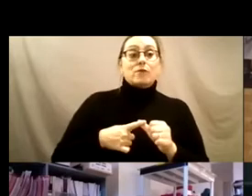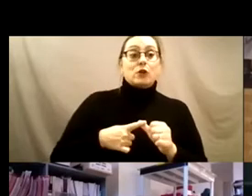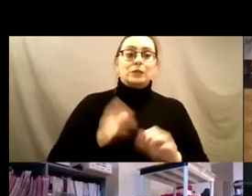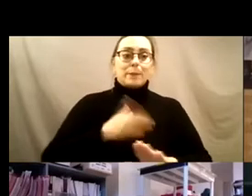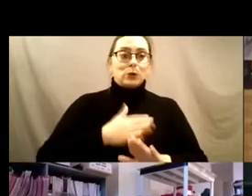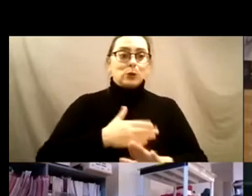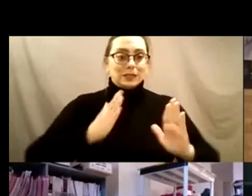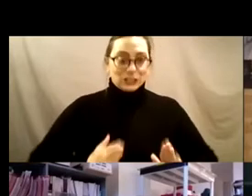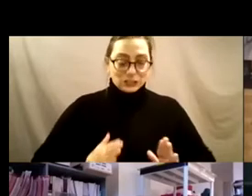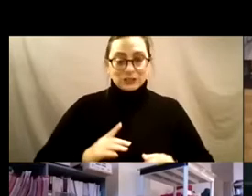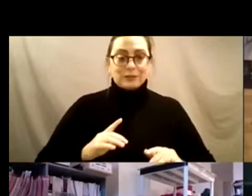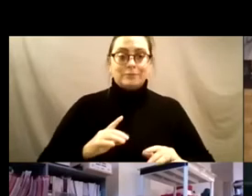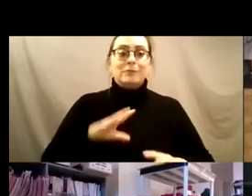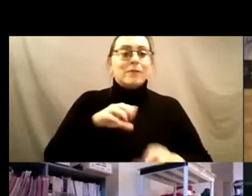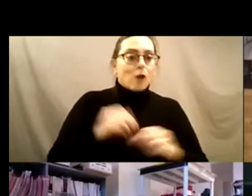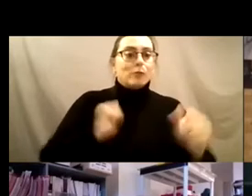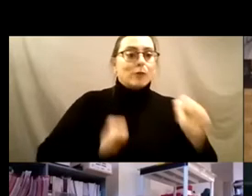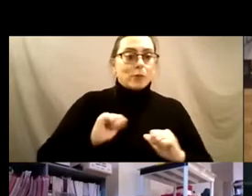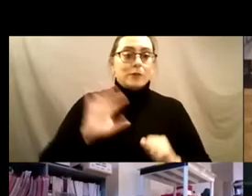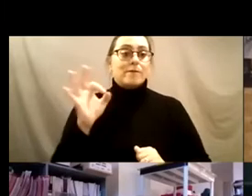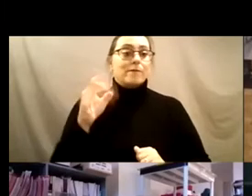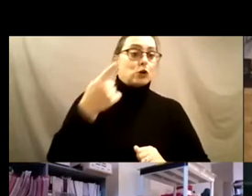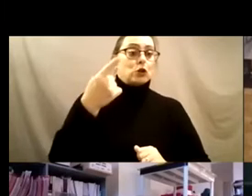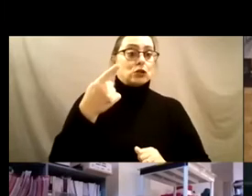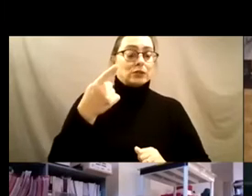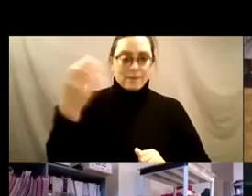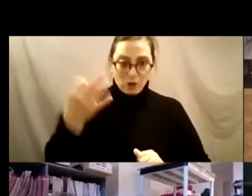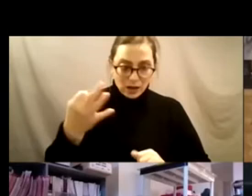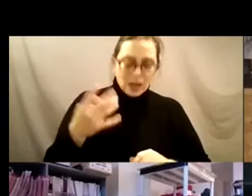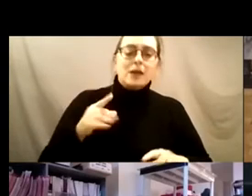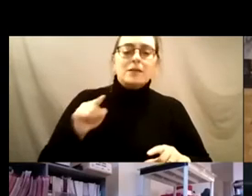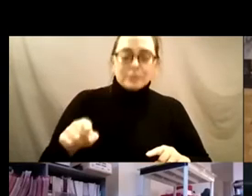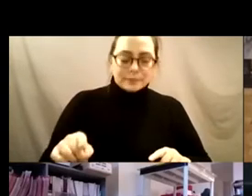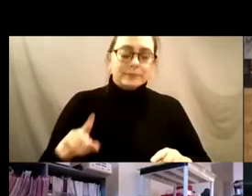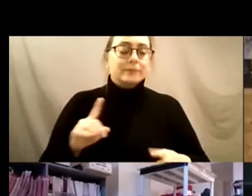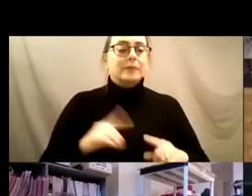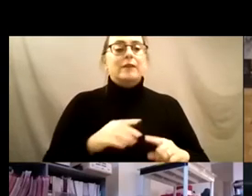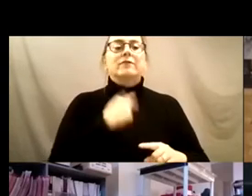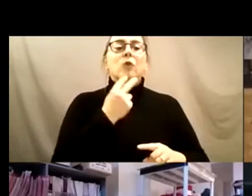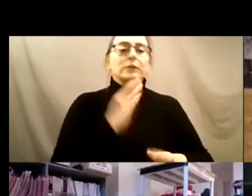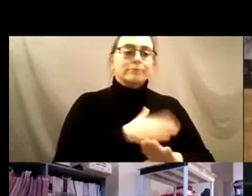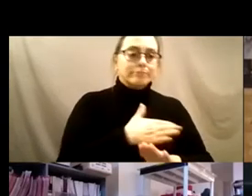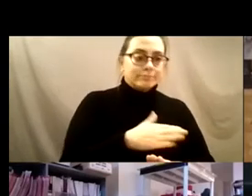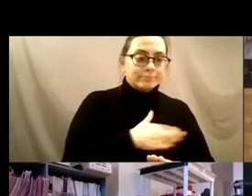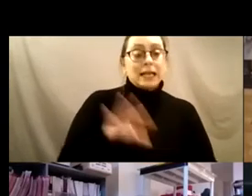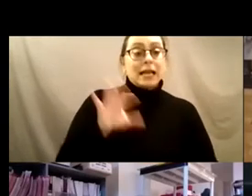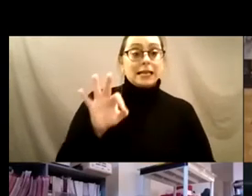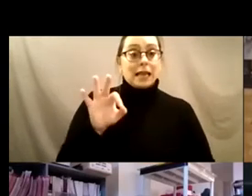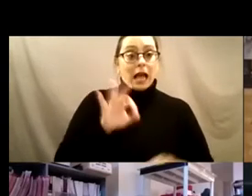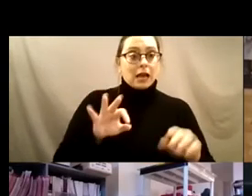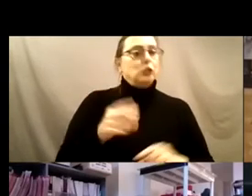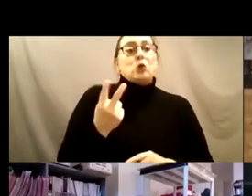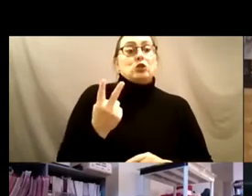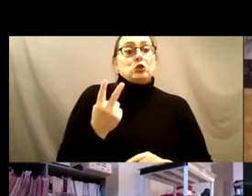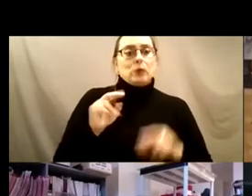perform on First Friday, gave a beautiful a cappella performance, which had 9 viewers at the time. 2 viewers,